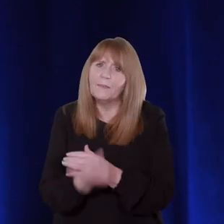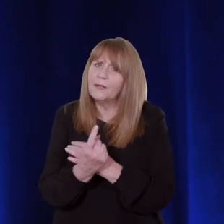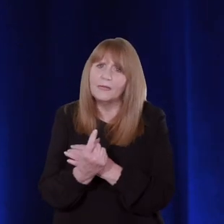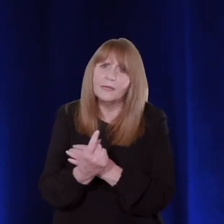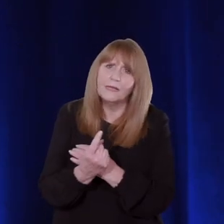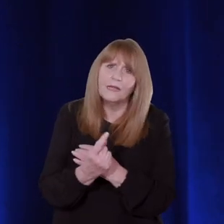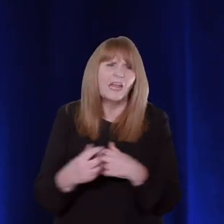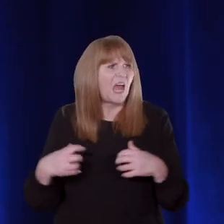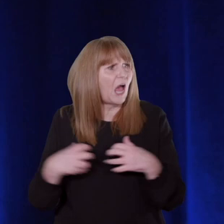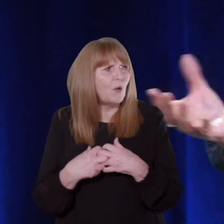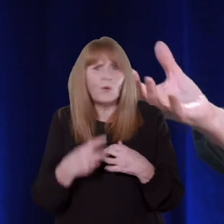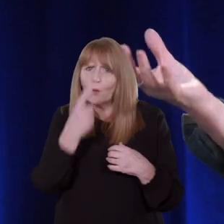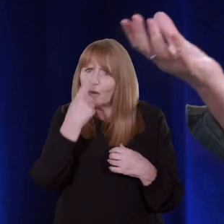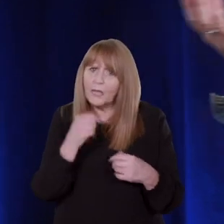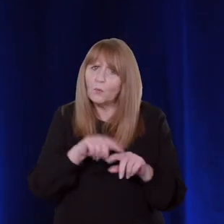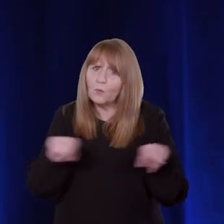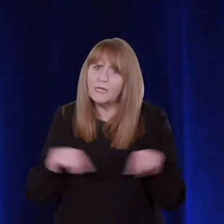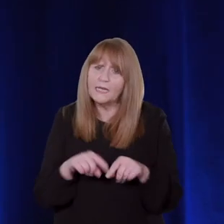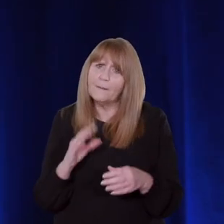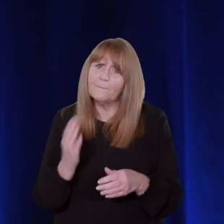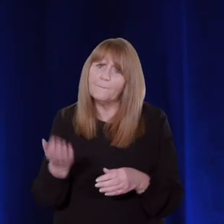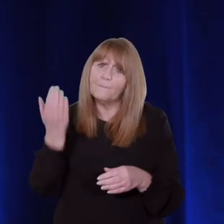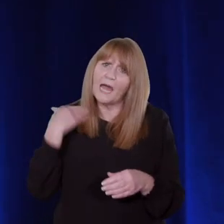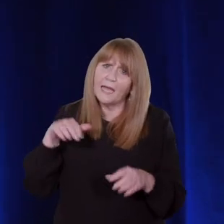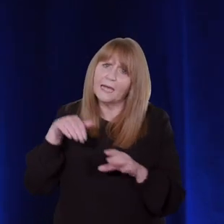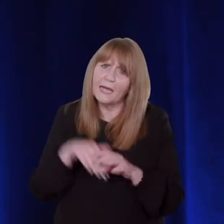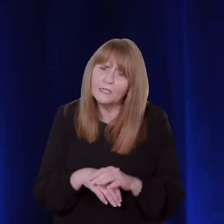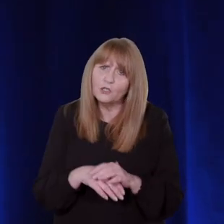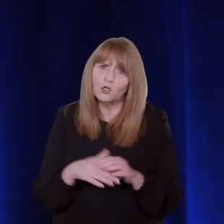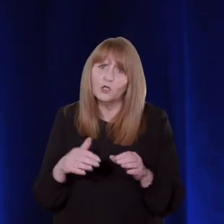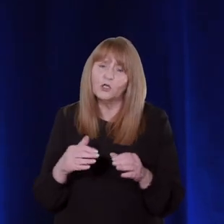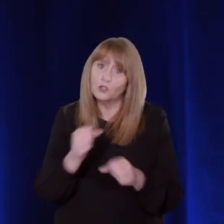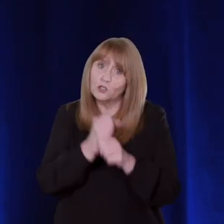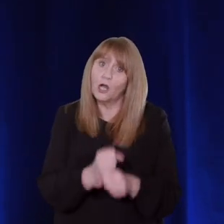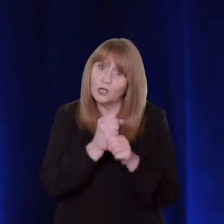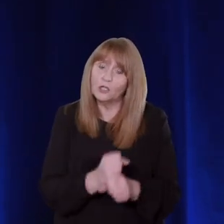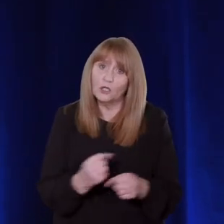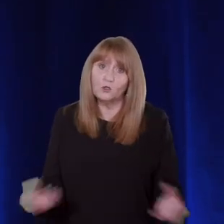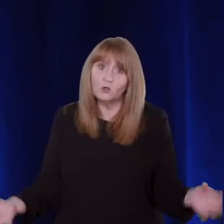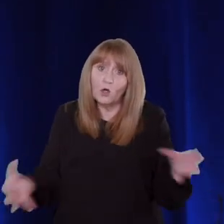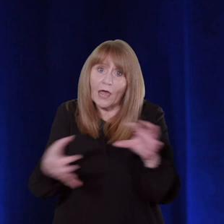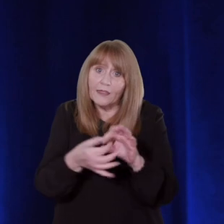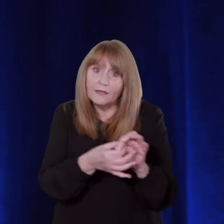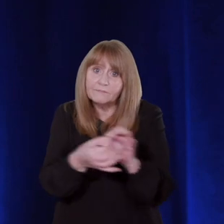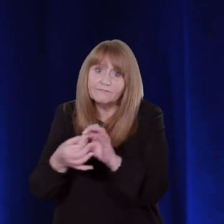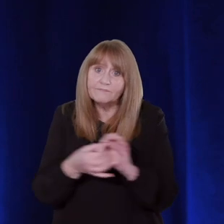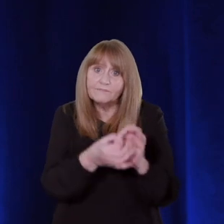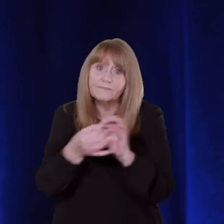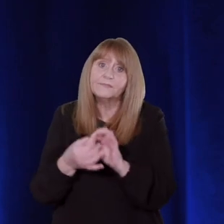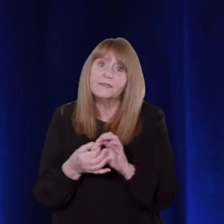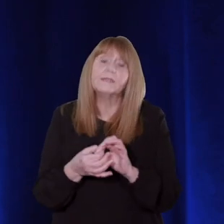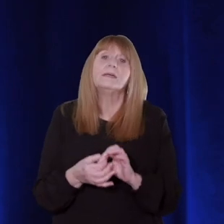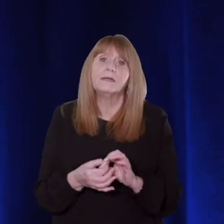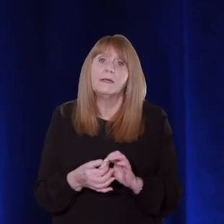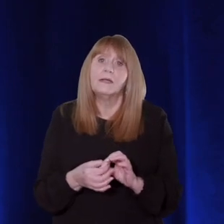into the room together. But we must not do it alone. And I want to encourage you and invite you to connect with us for